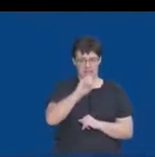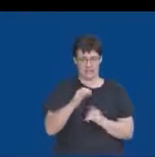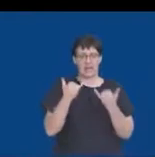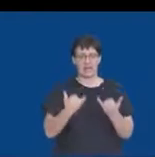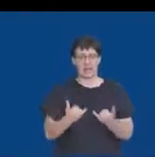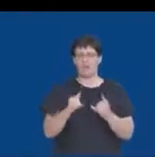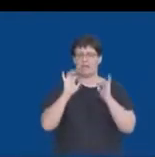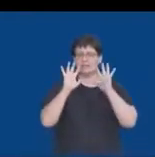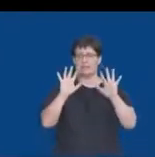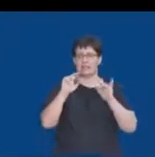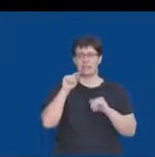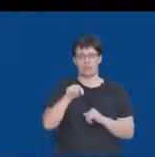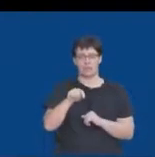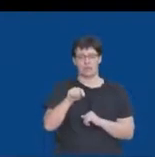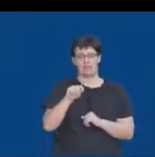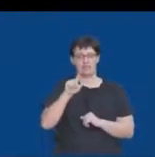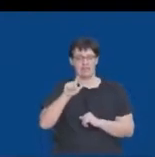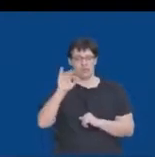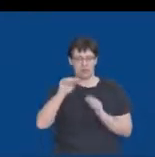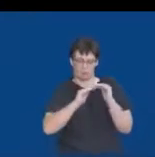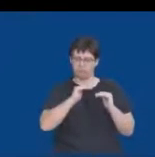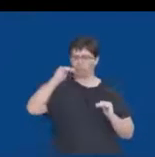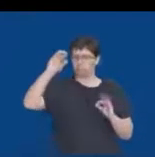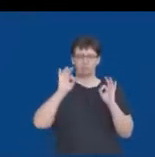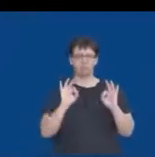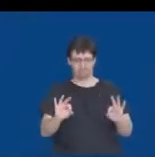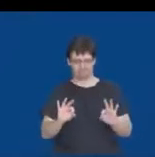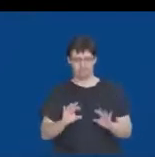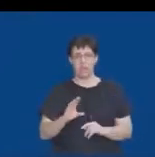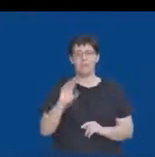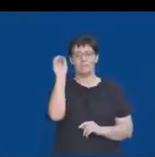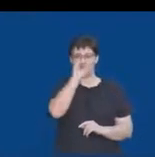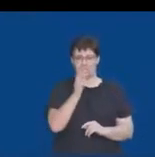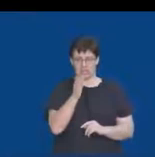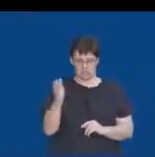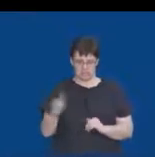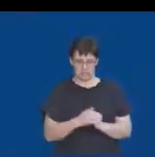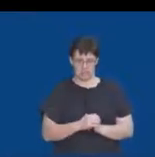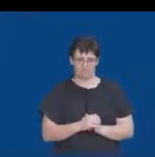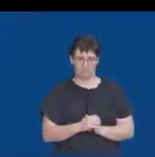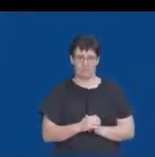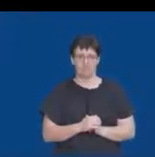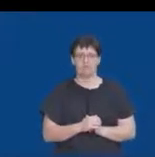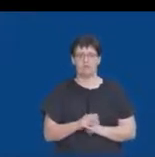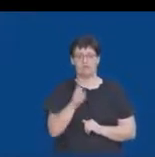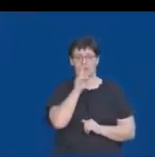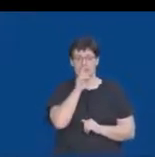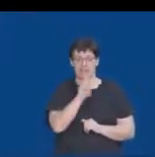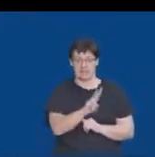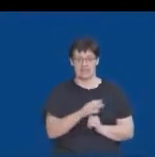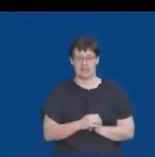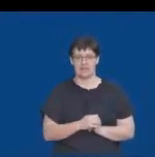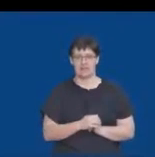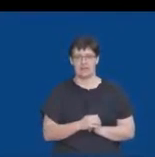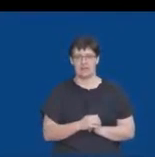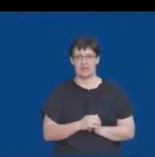got 10.7 million. So it's kind of going in the right direction. Still think these percentages are a bit low. Let's see, now that we've